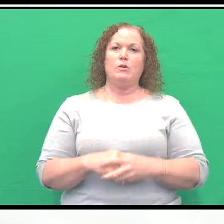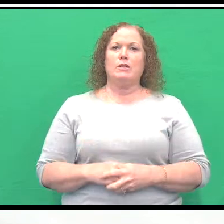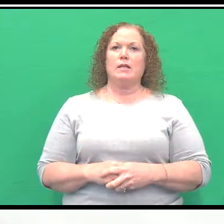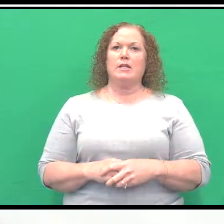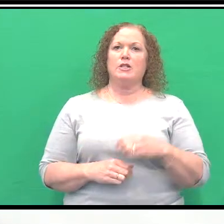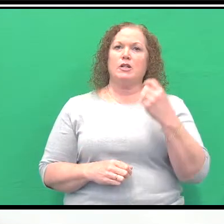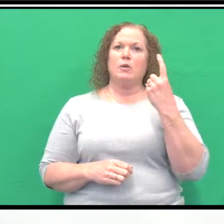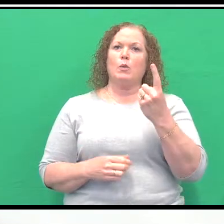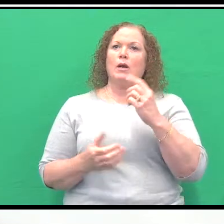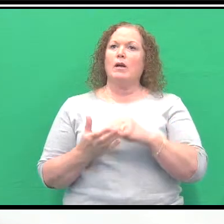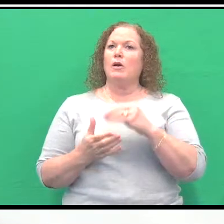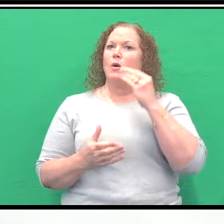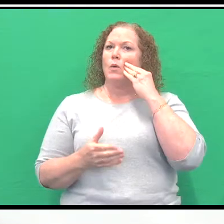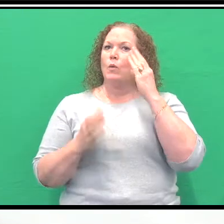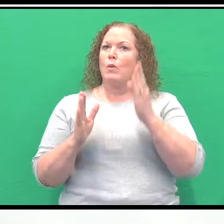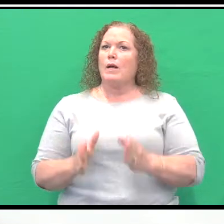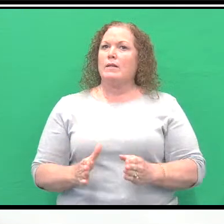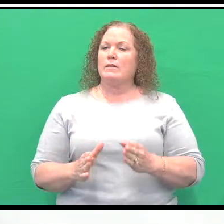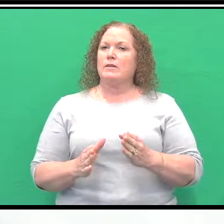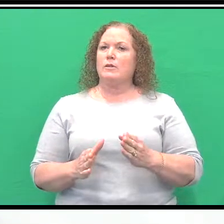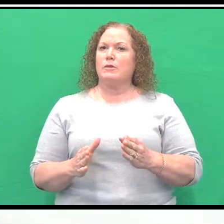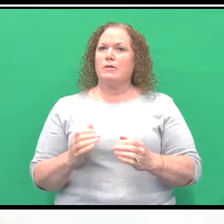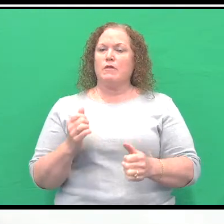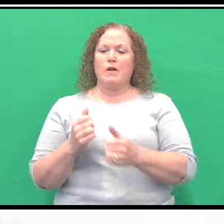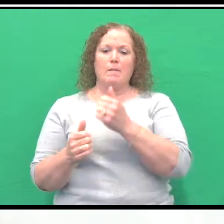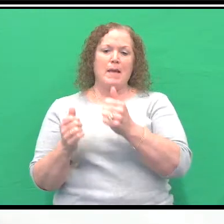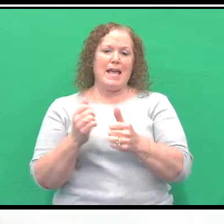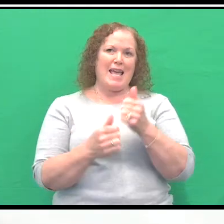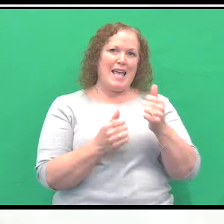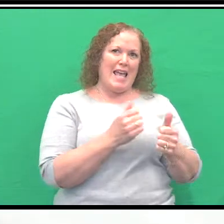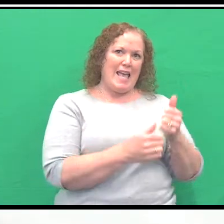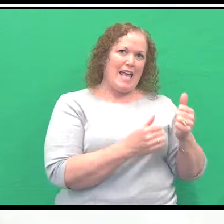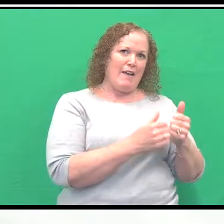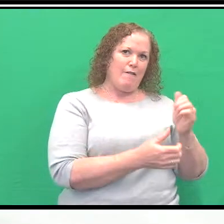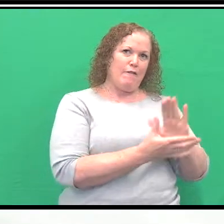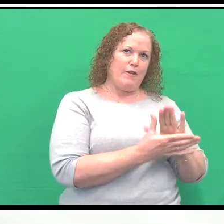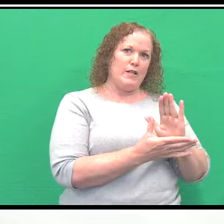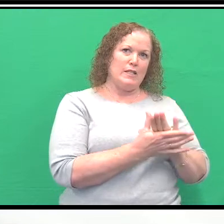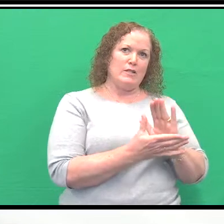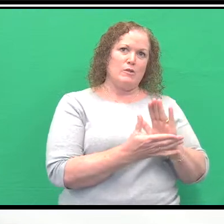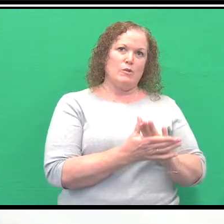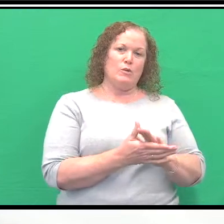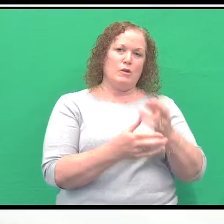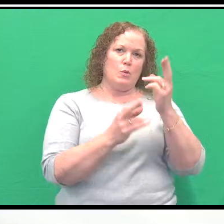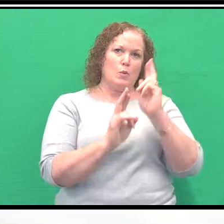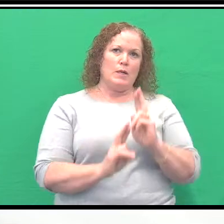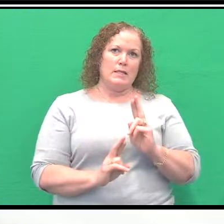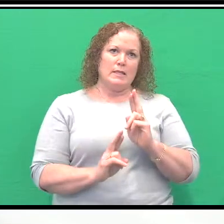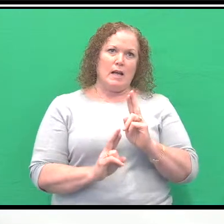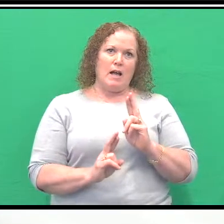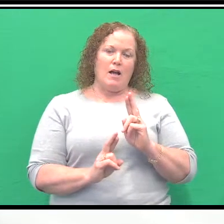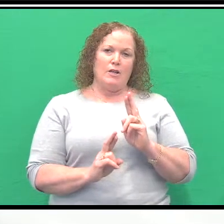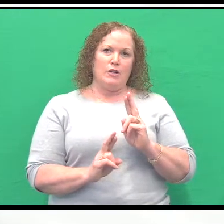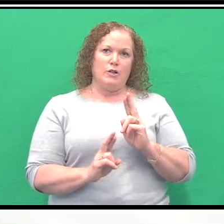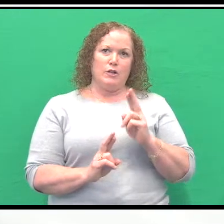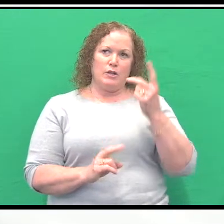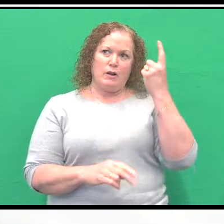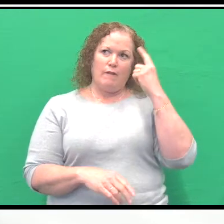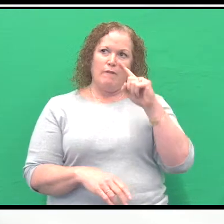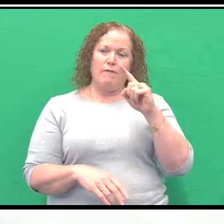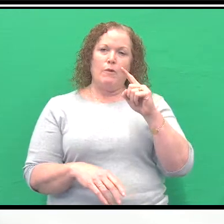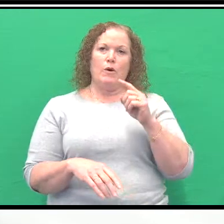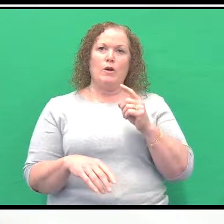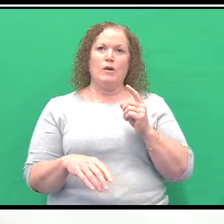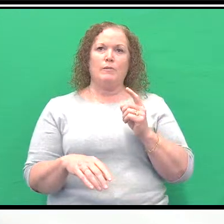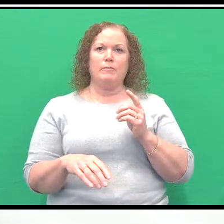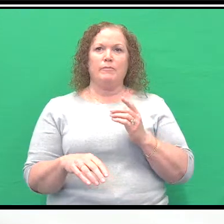for overcoming incredible odds. And again, that was a great ceremony. Very nice to be there with member Espericueta